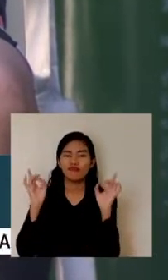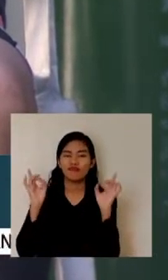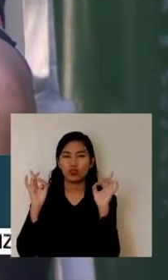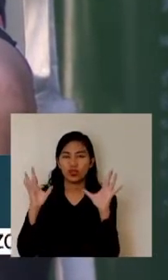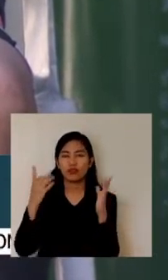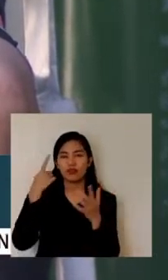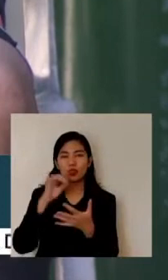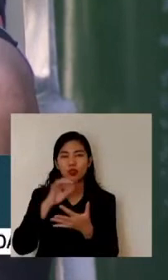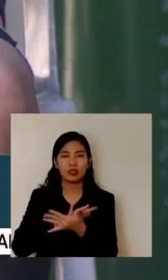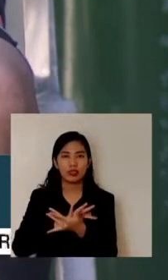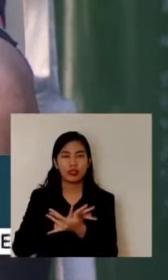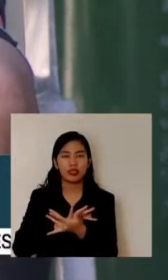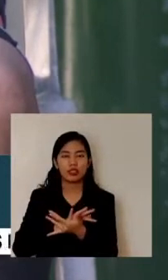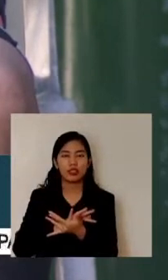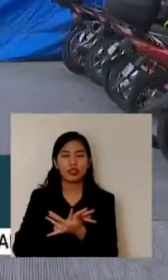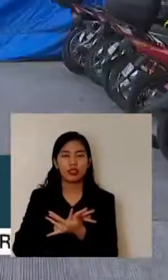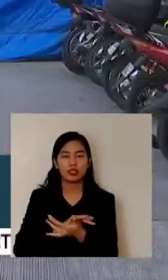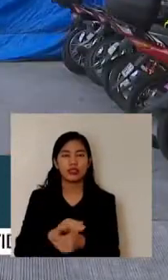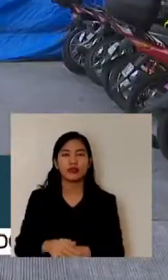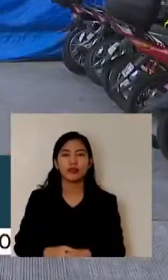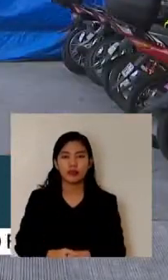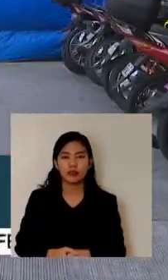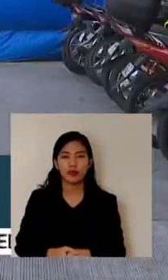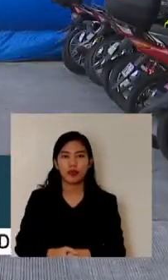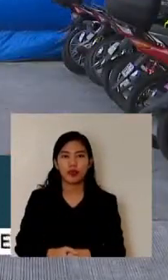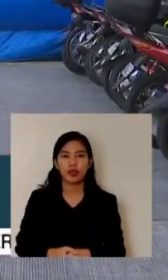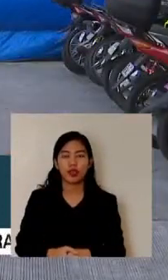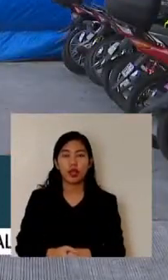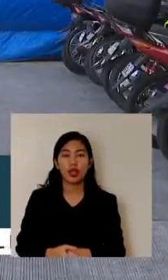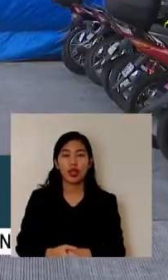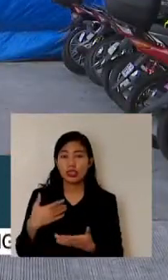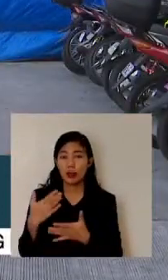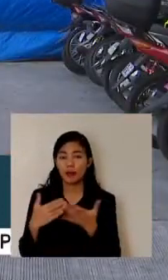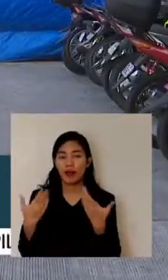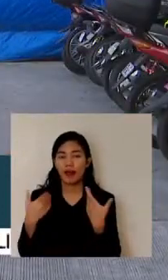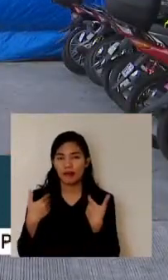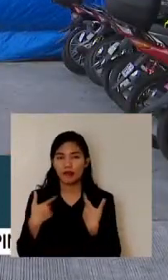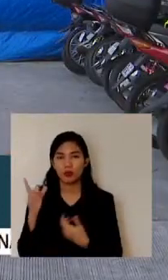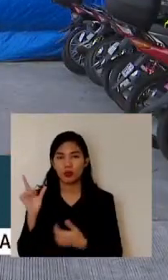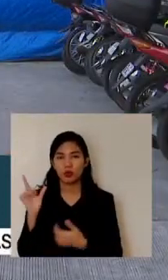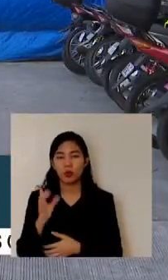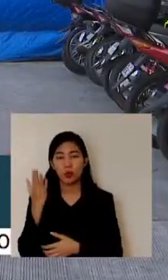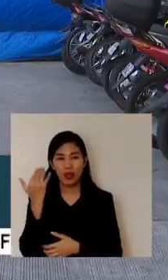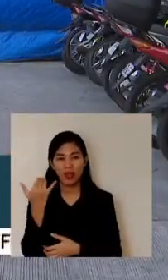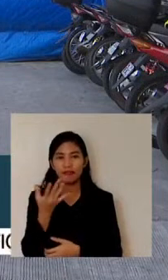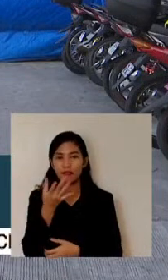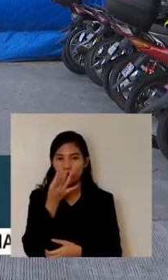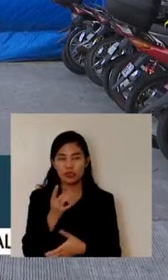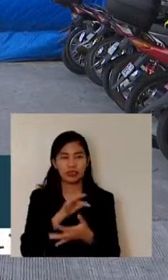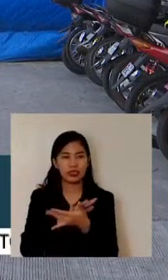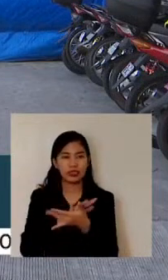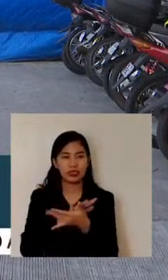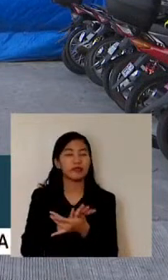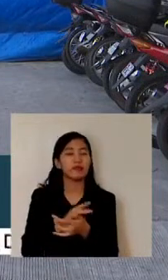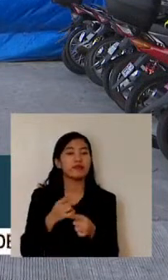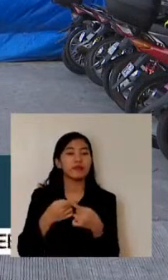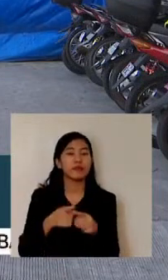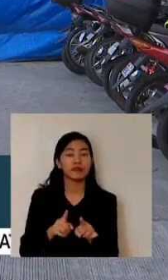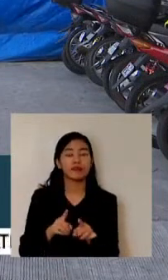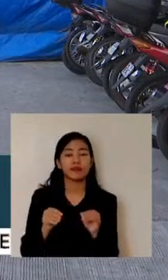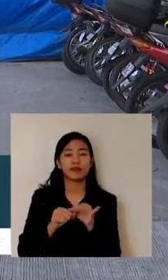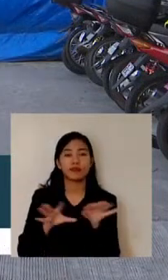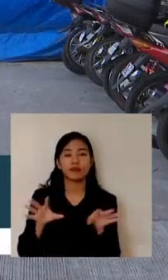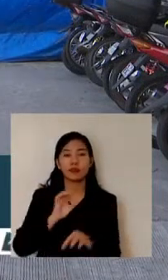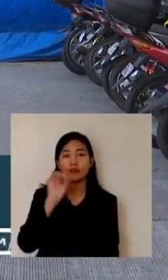for Rizal, which is in moderate due to the high average daily attack rate. Meanwhile, the reproduction numbers in Rizal and